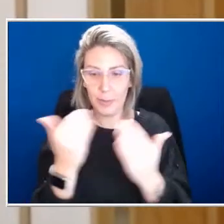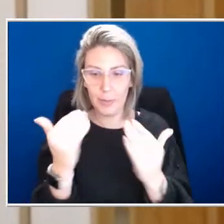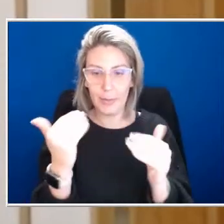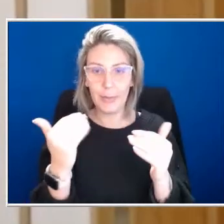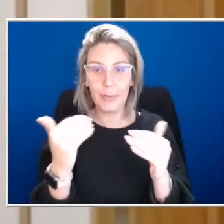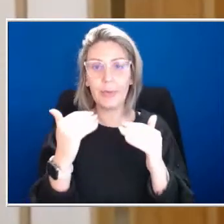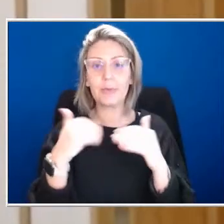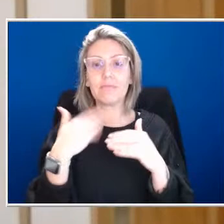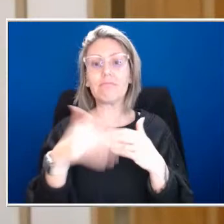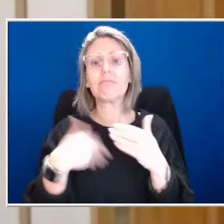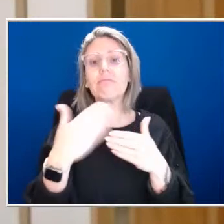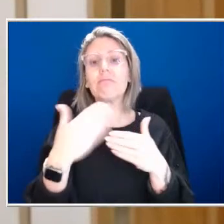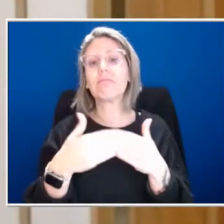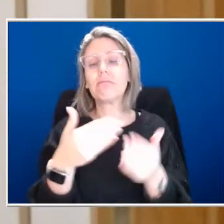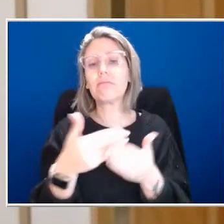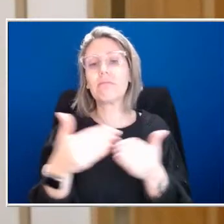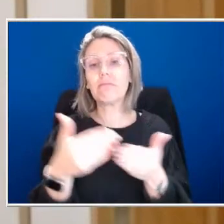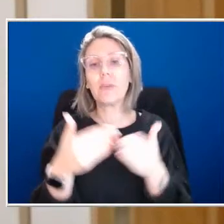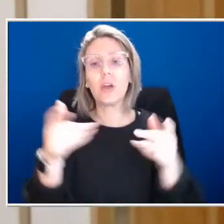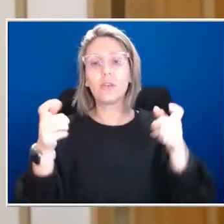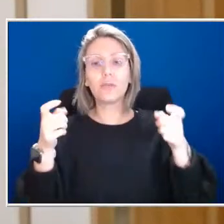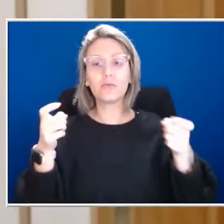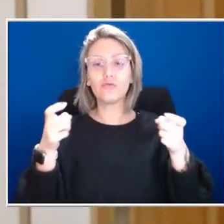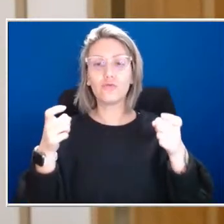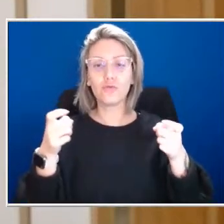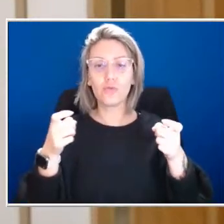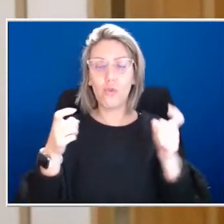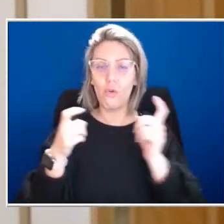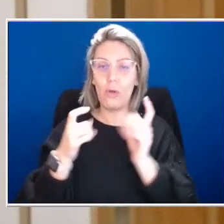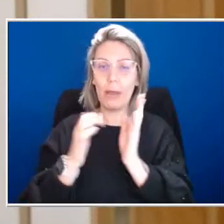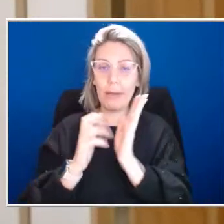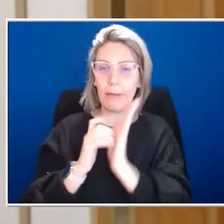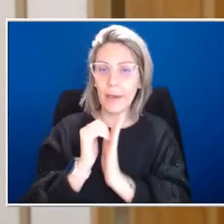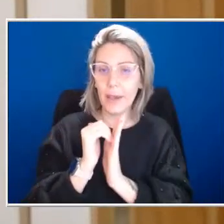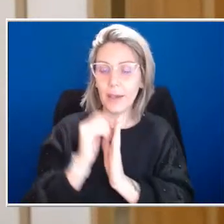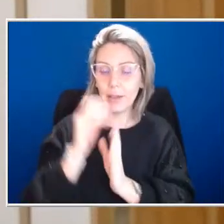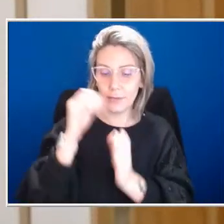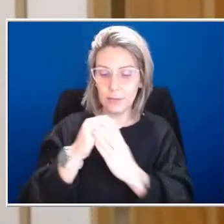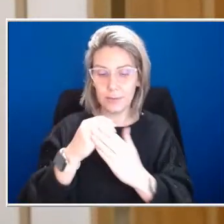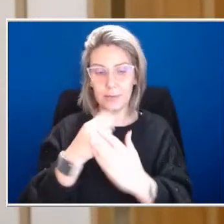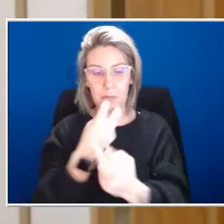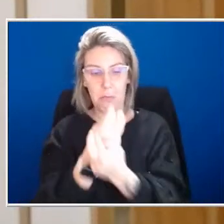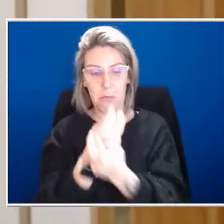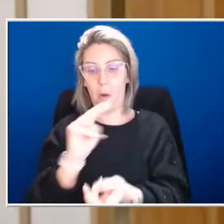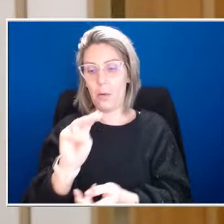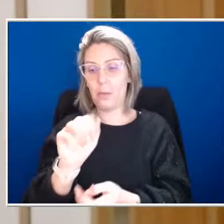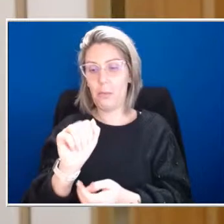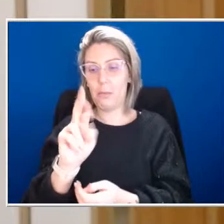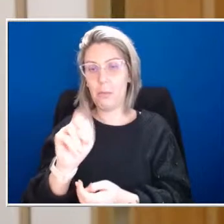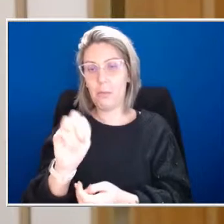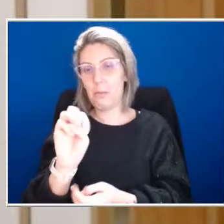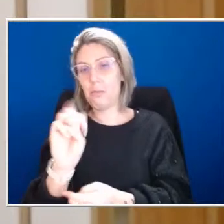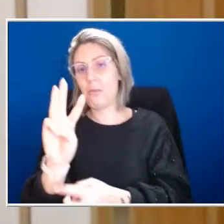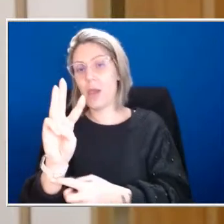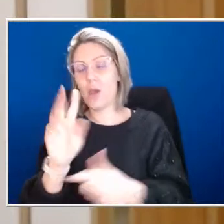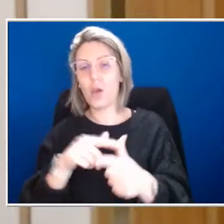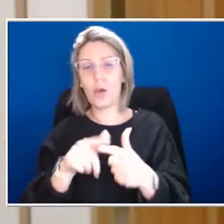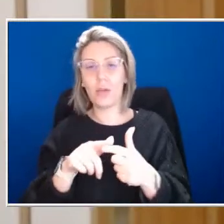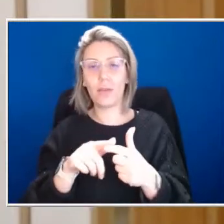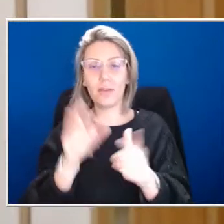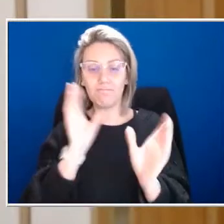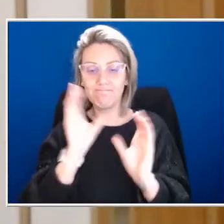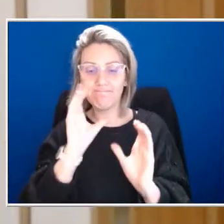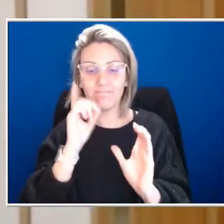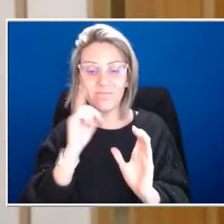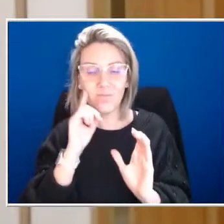step generally is to control the cancer in the bone marrow, and then look for possibility of